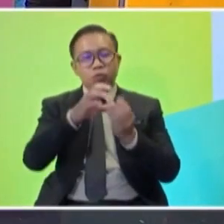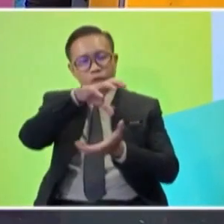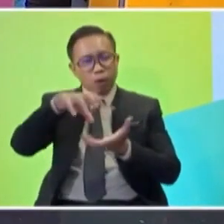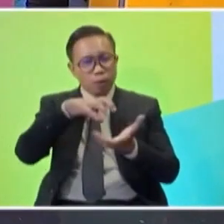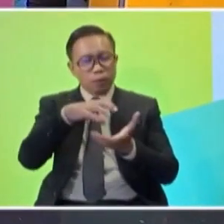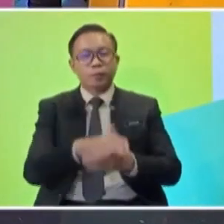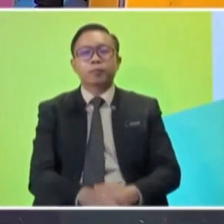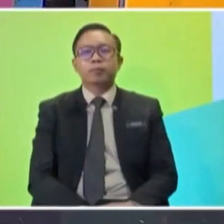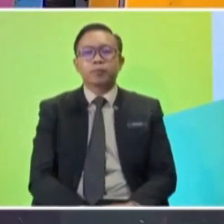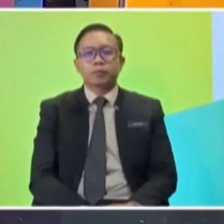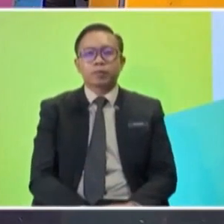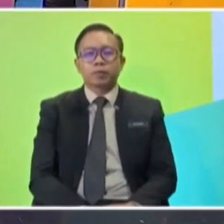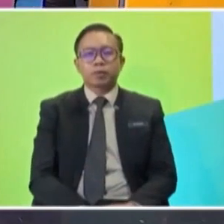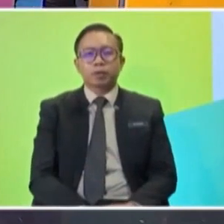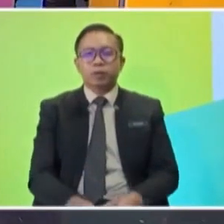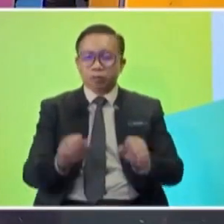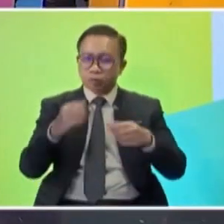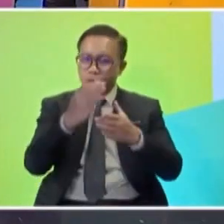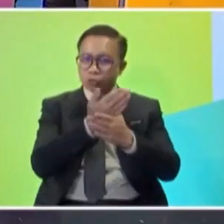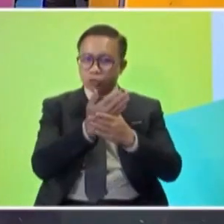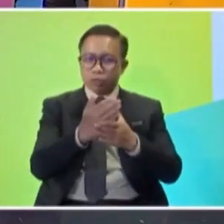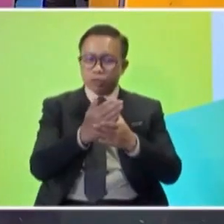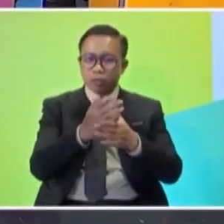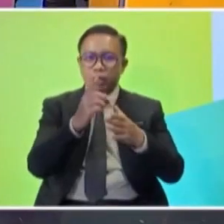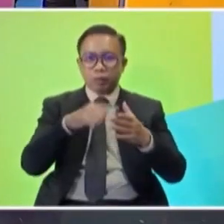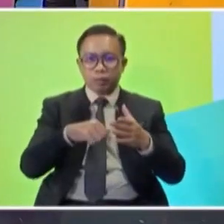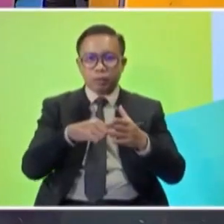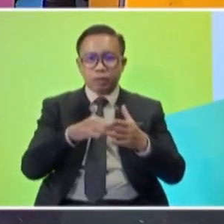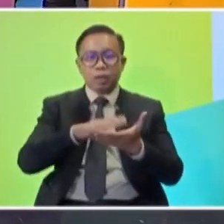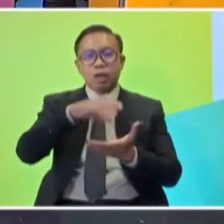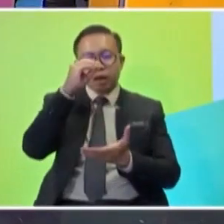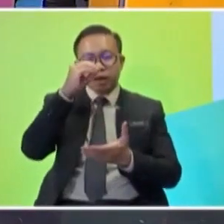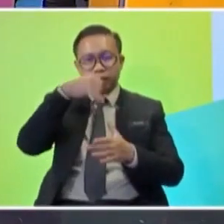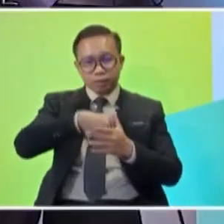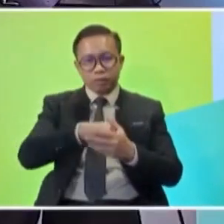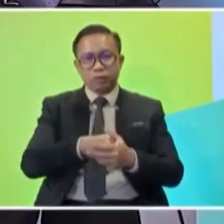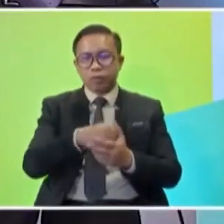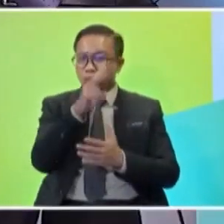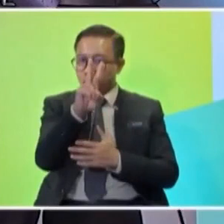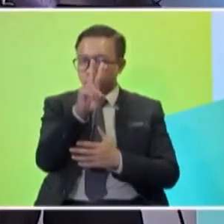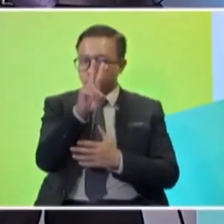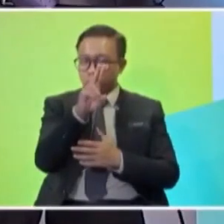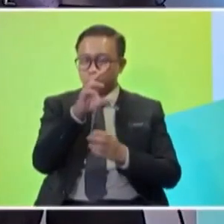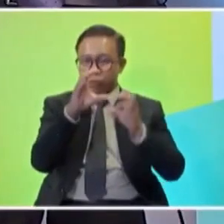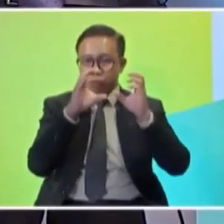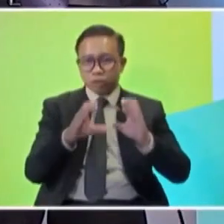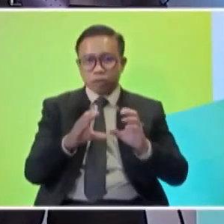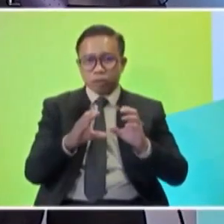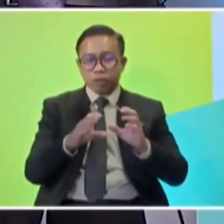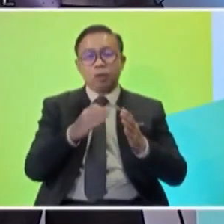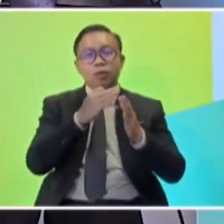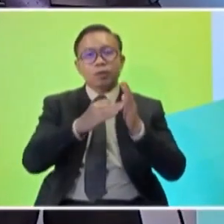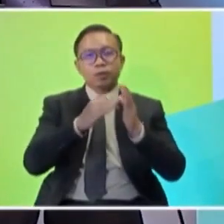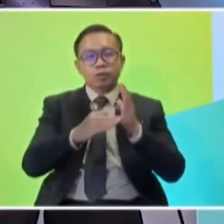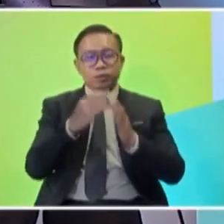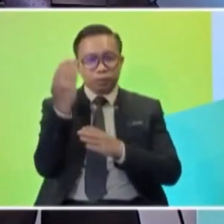correct answer. All right. So sir, could you share with us a summary on what we have just learned in this segment? Okay. We have learned two skills so far, which is proper fraction